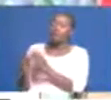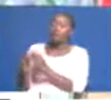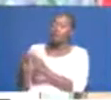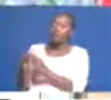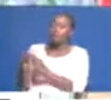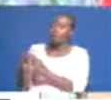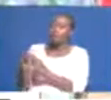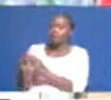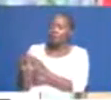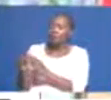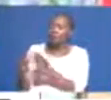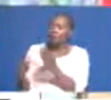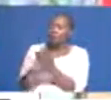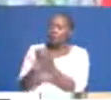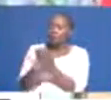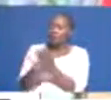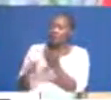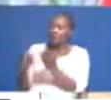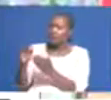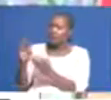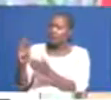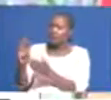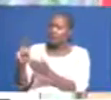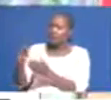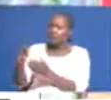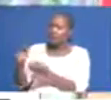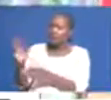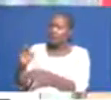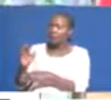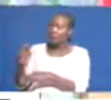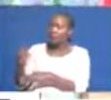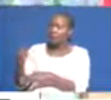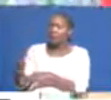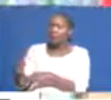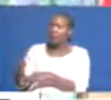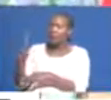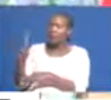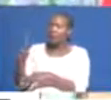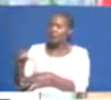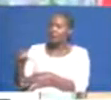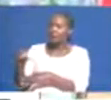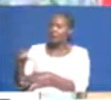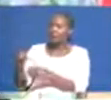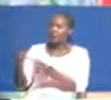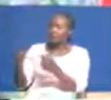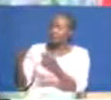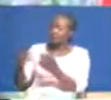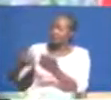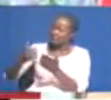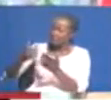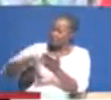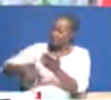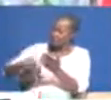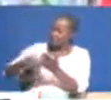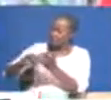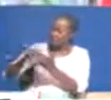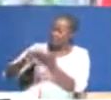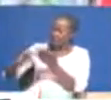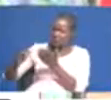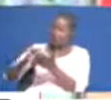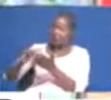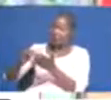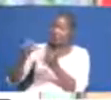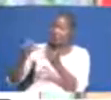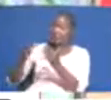His real names were Ben Nicholas Apudo. He was a great saxophone player, and he had left